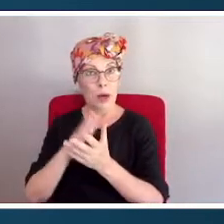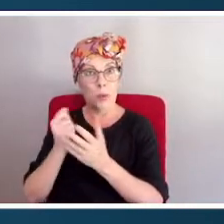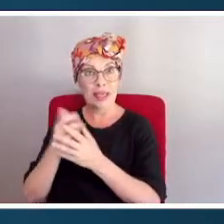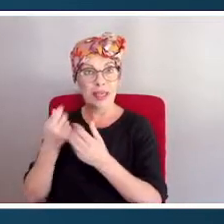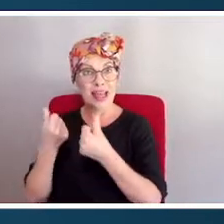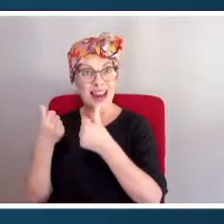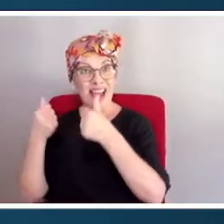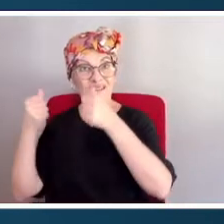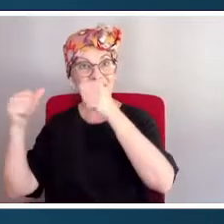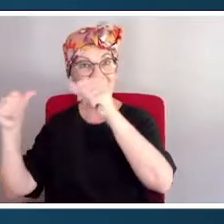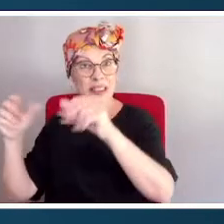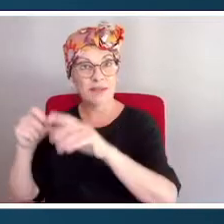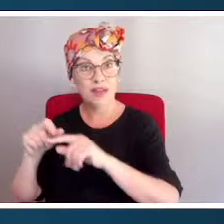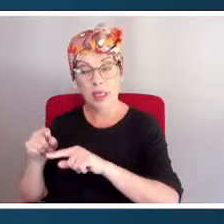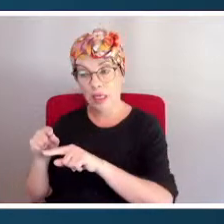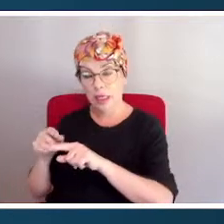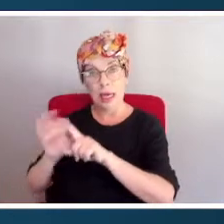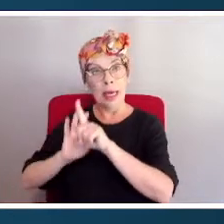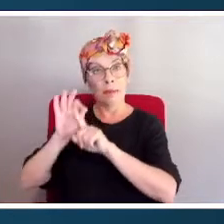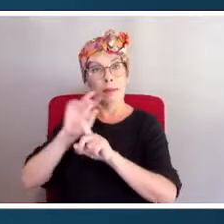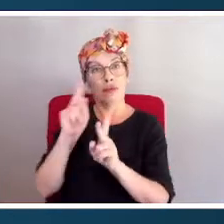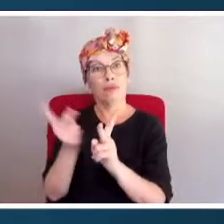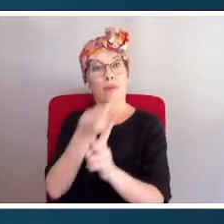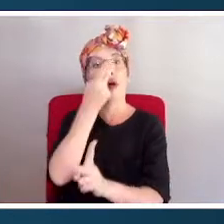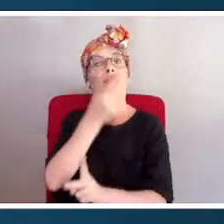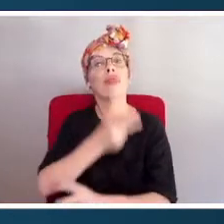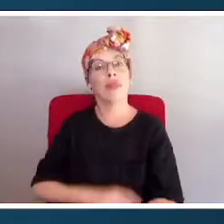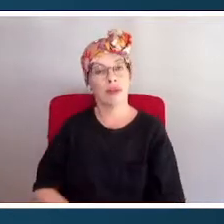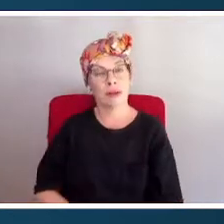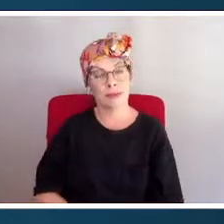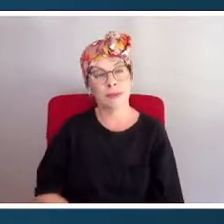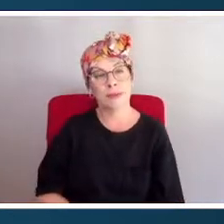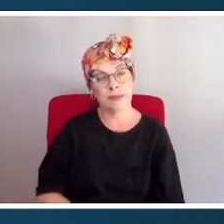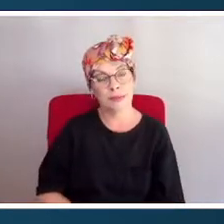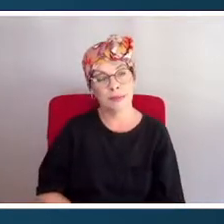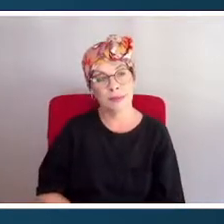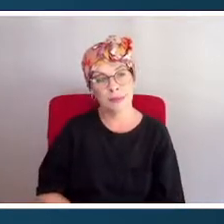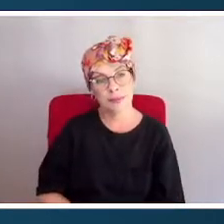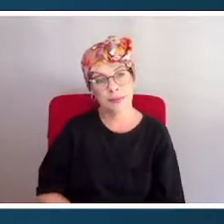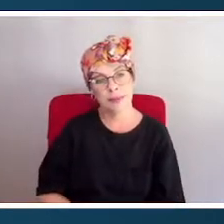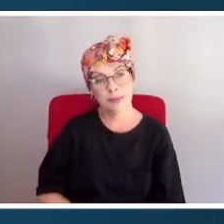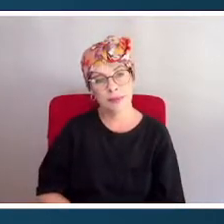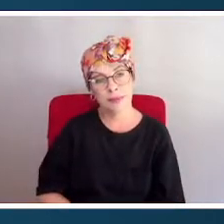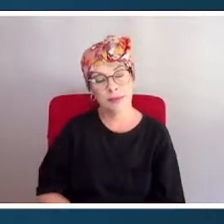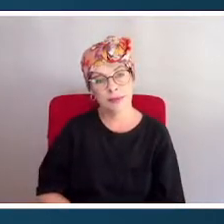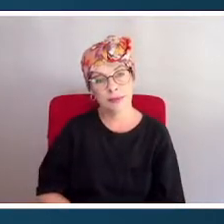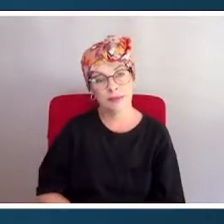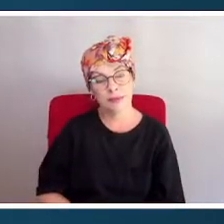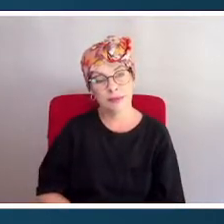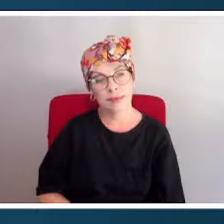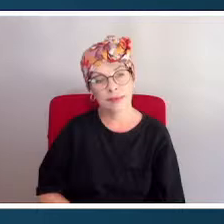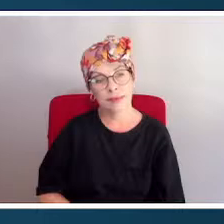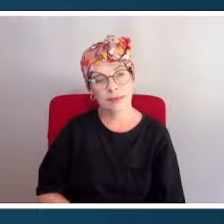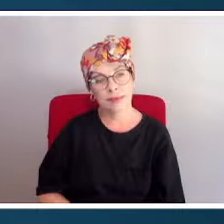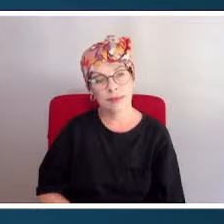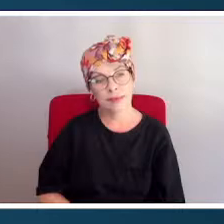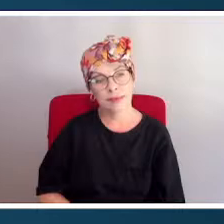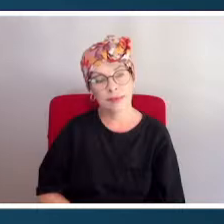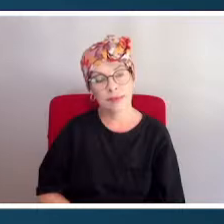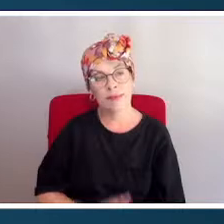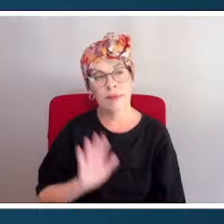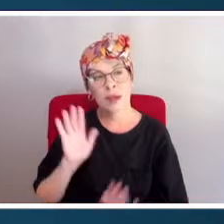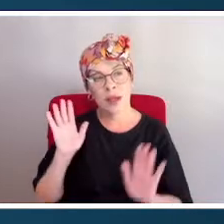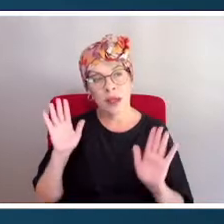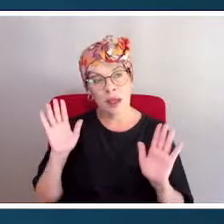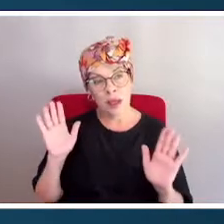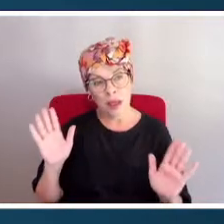aid to the Pacific. Yep. Well, difficult question. We have to leave that there, but